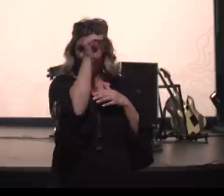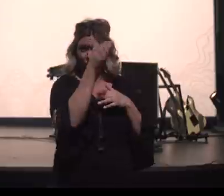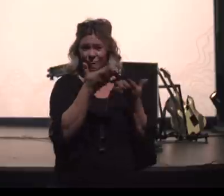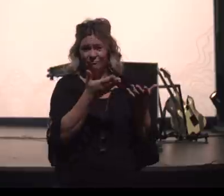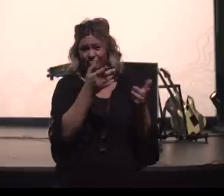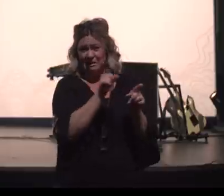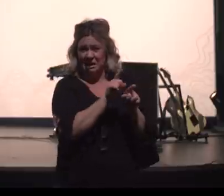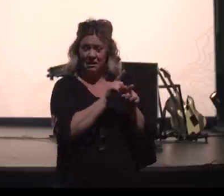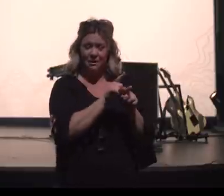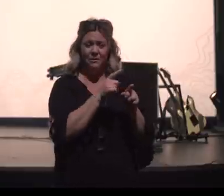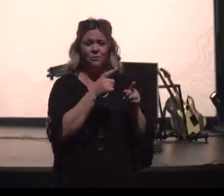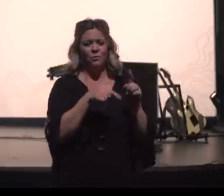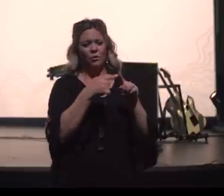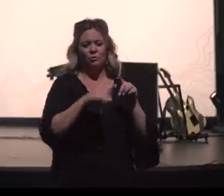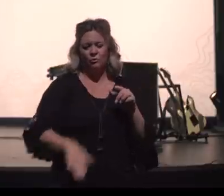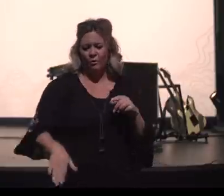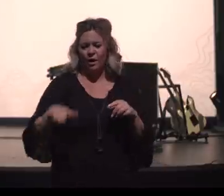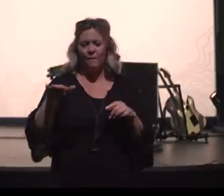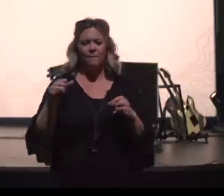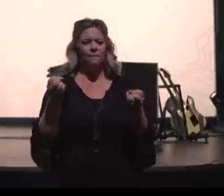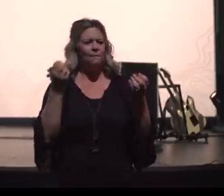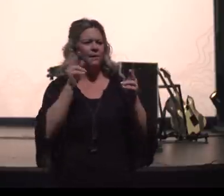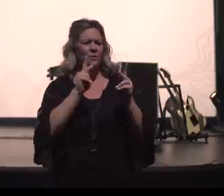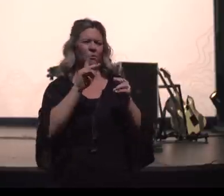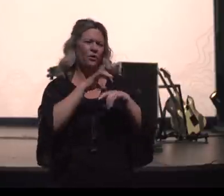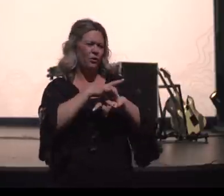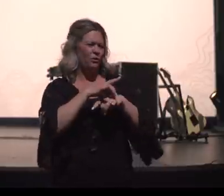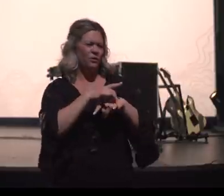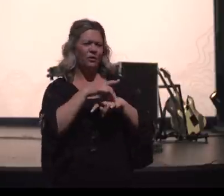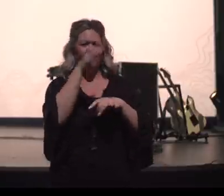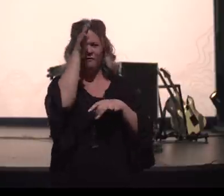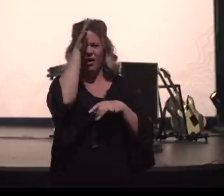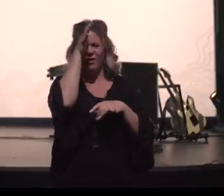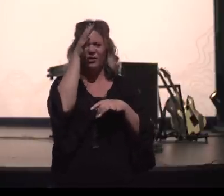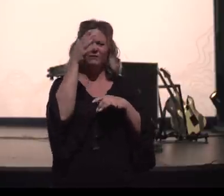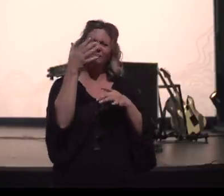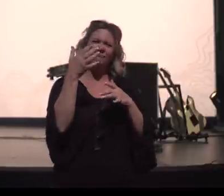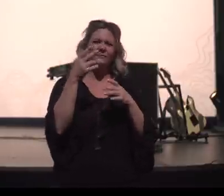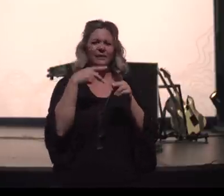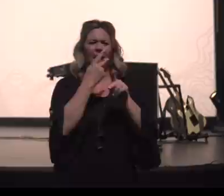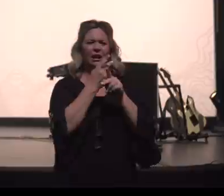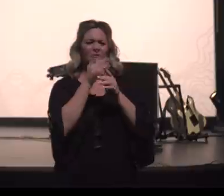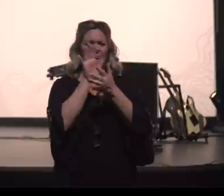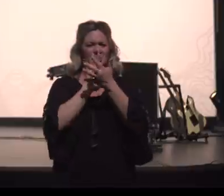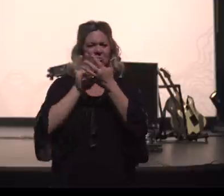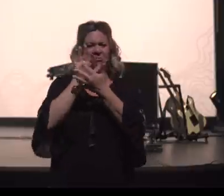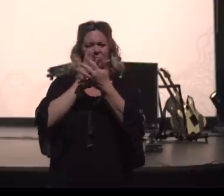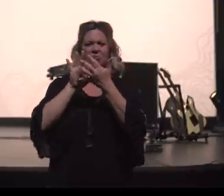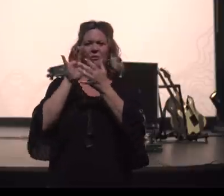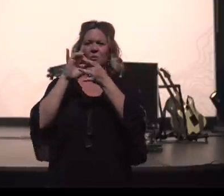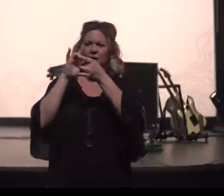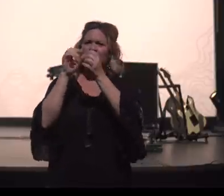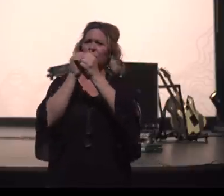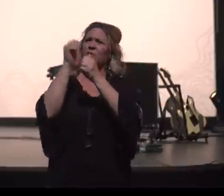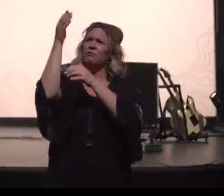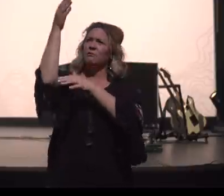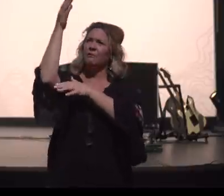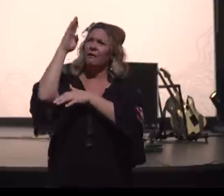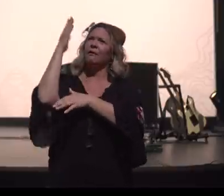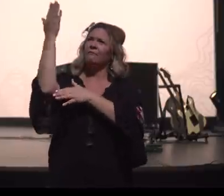up. So many people, their earthly father kind of gets in the way because they didn't have a great relationship with how they